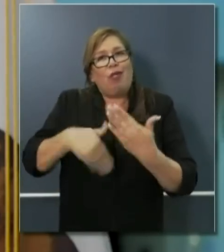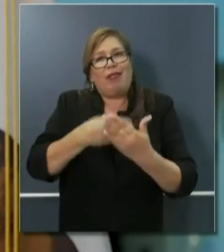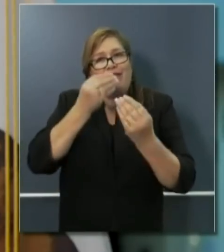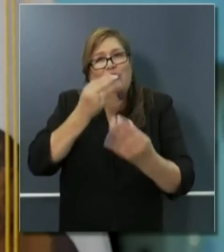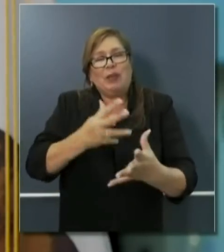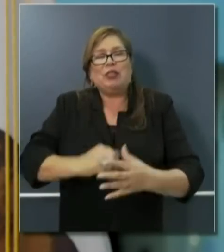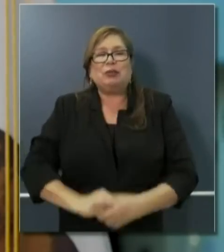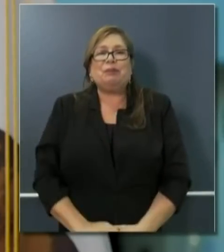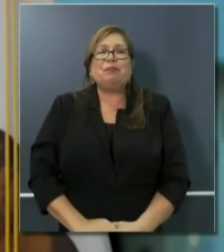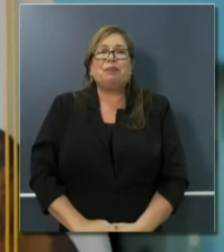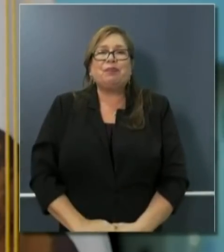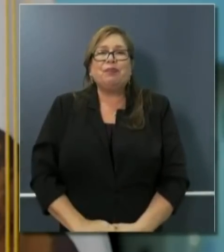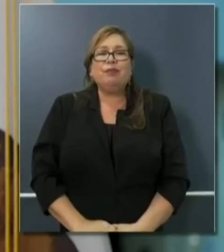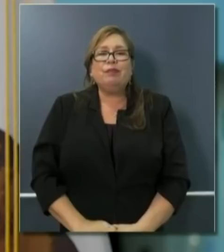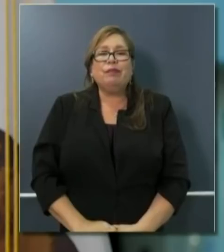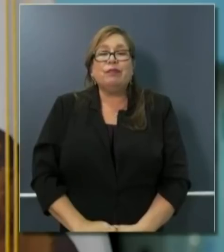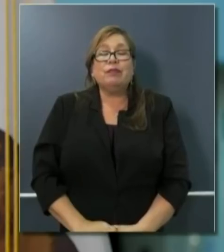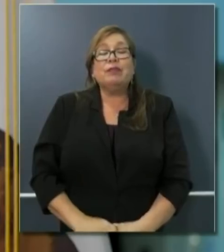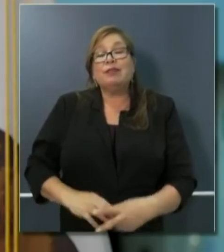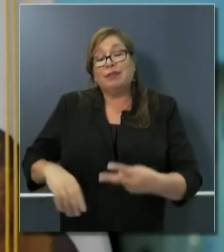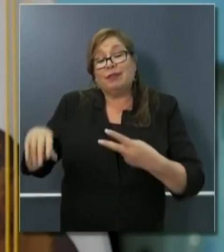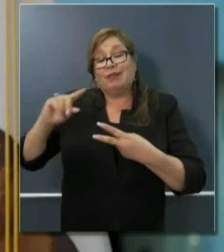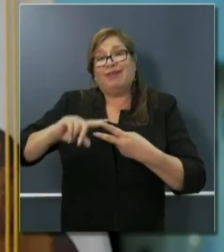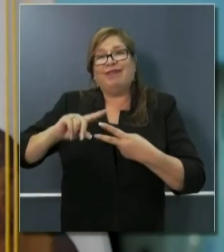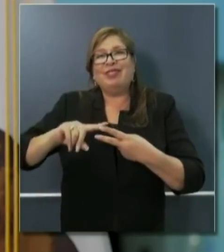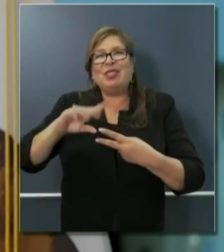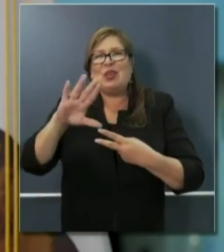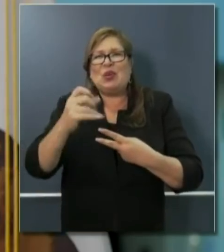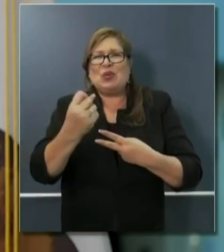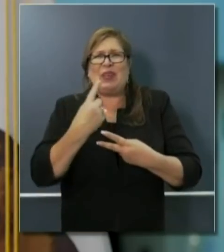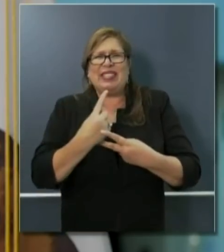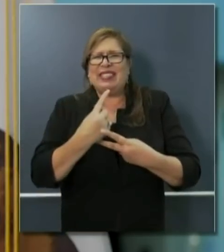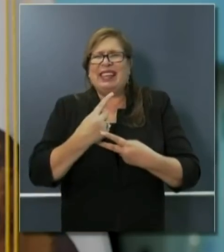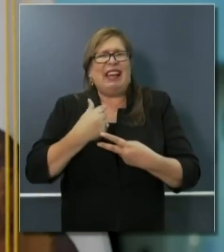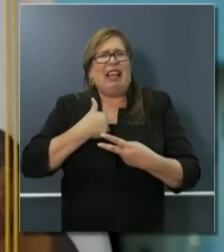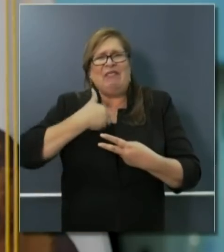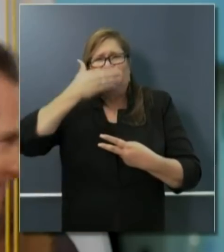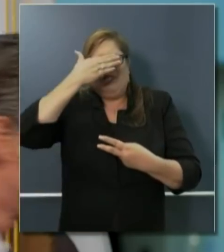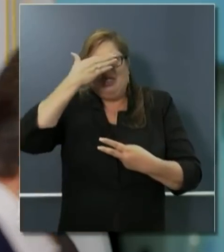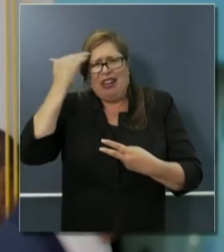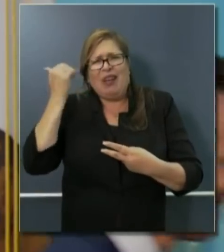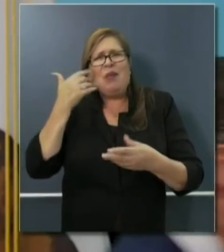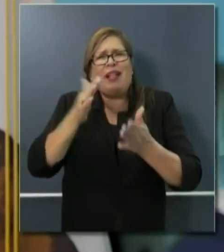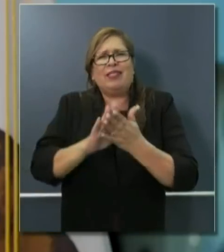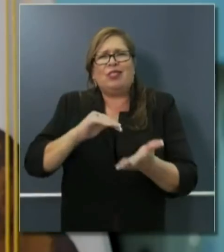to the first part of your question, I'll have Dr. Galley answer because I've now forgotten it. Forgive me.